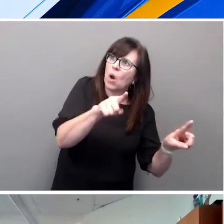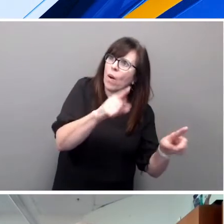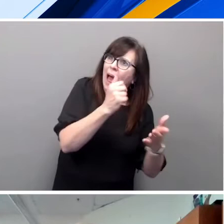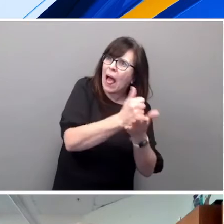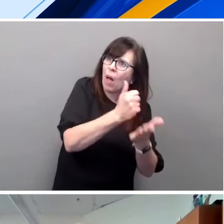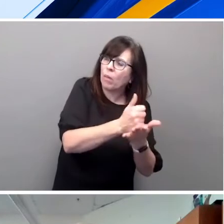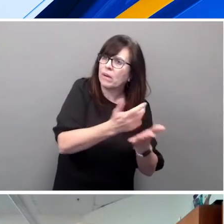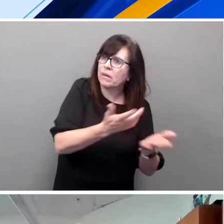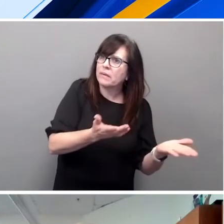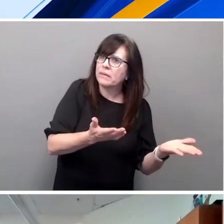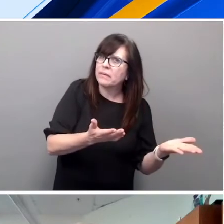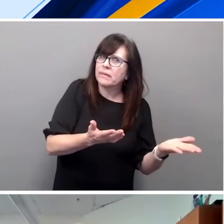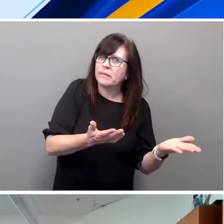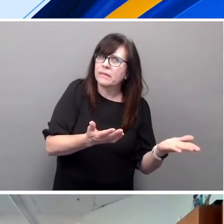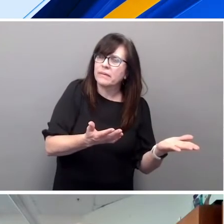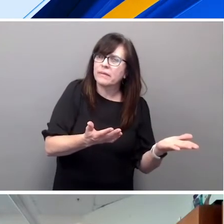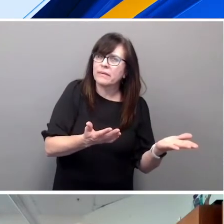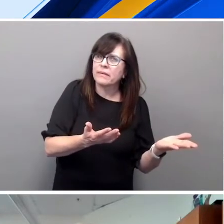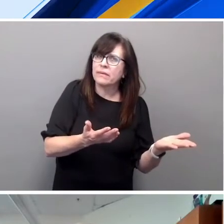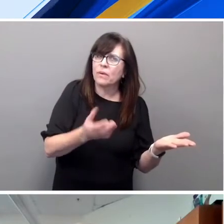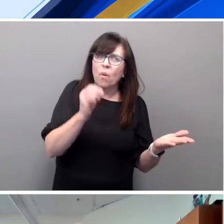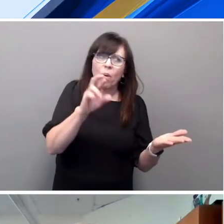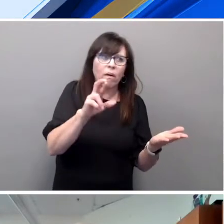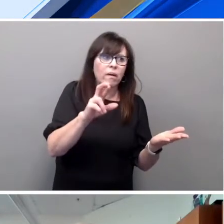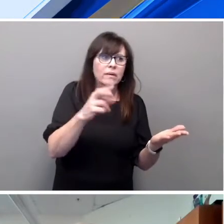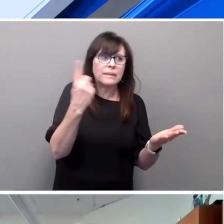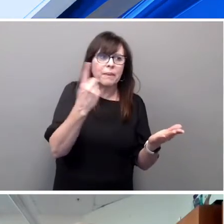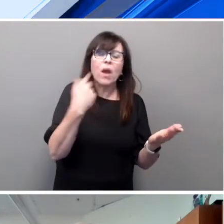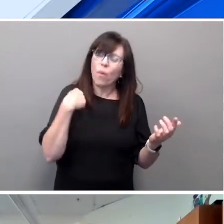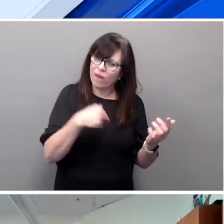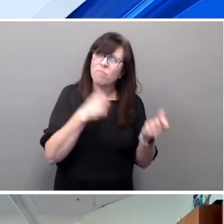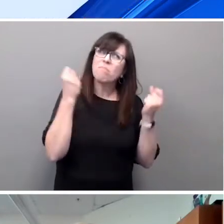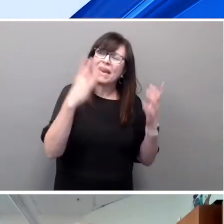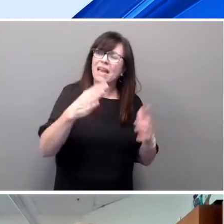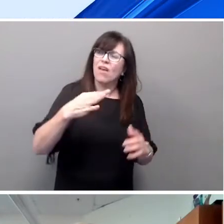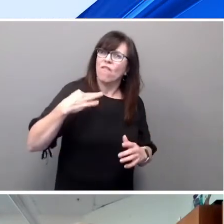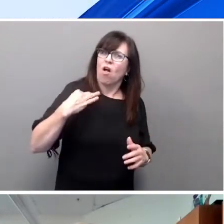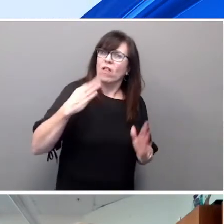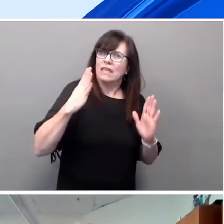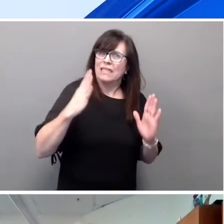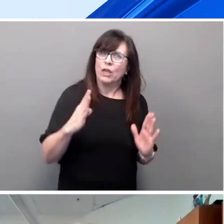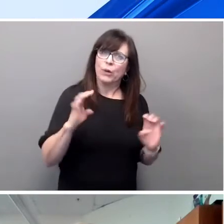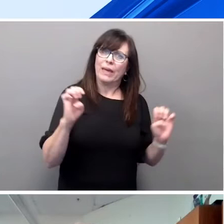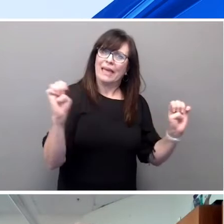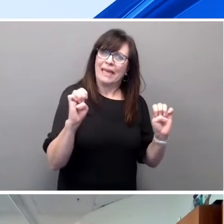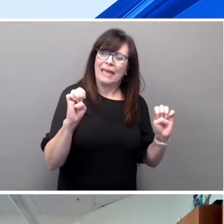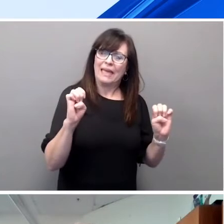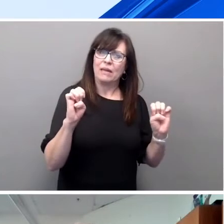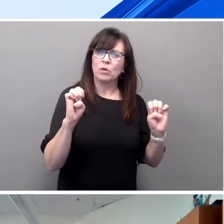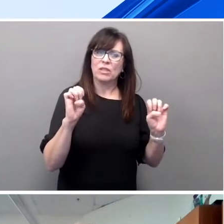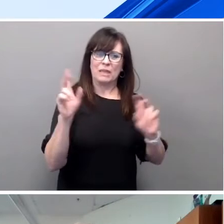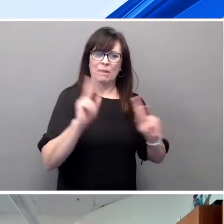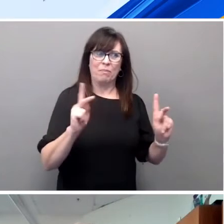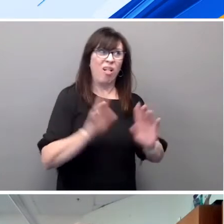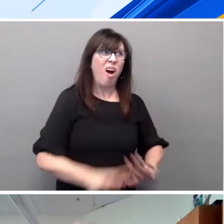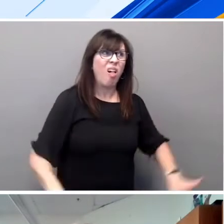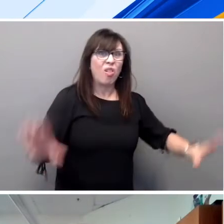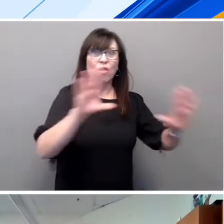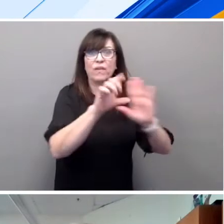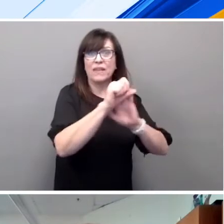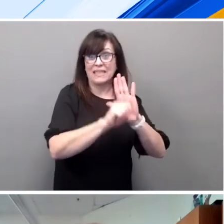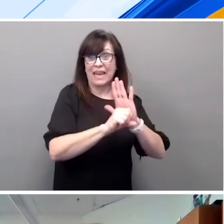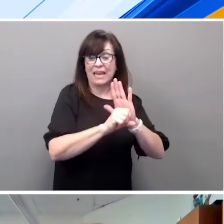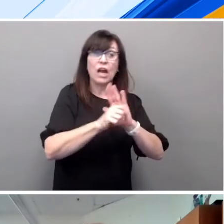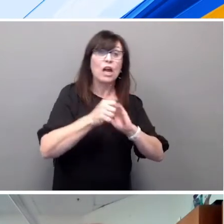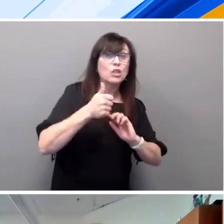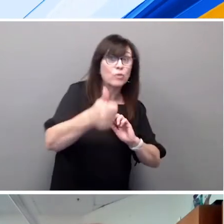station or whatever. Or, you know, we do have a lot of volunteer emergency medical technicians in the state.